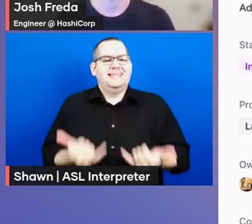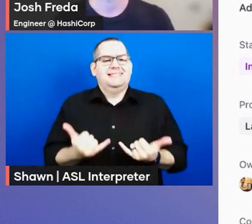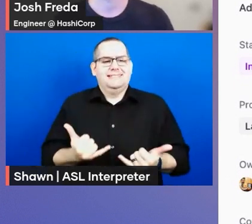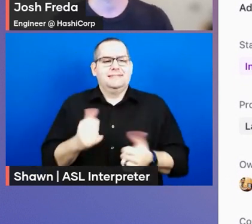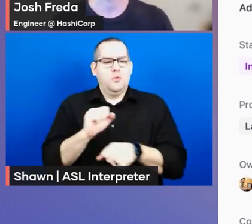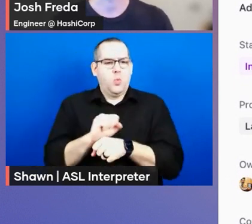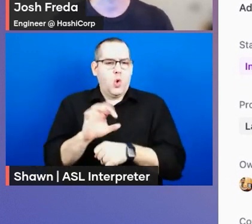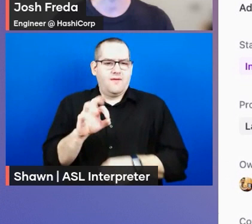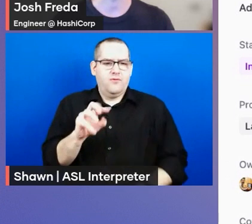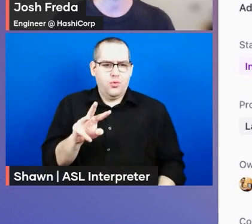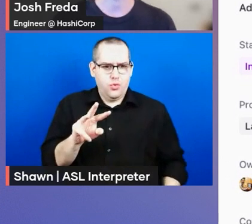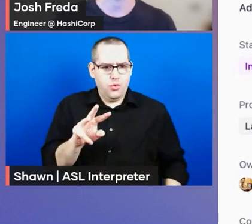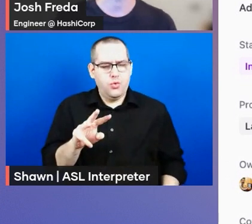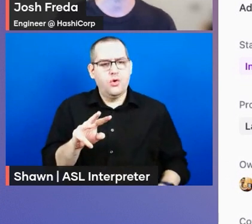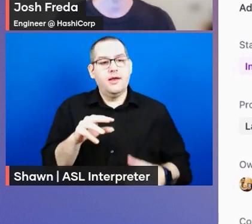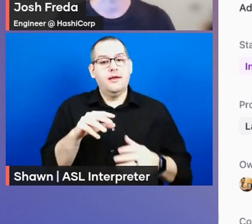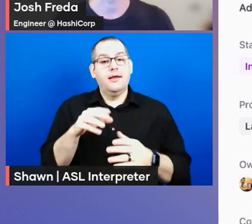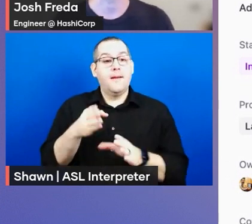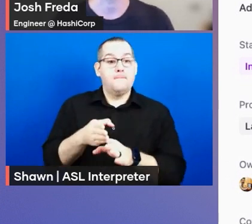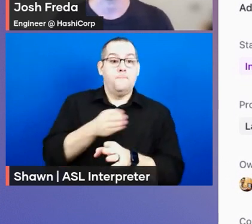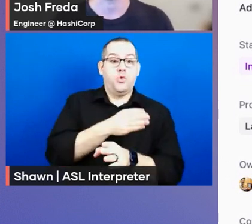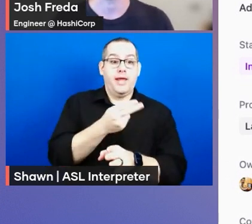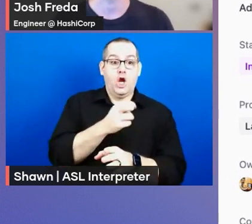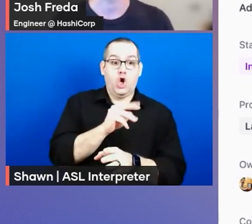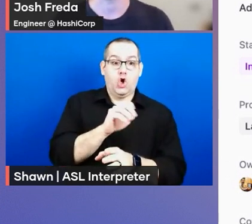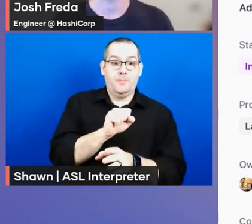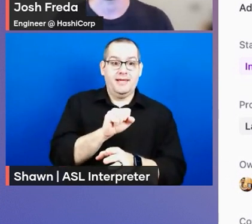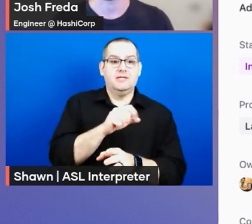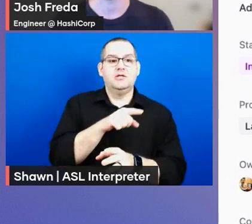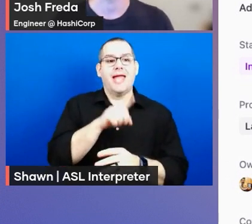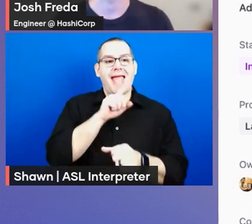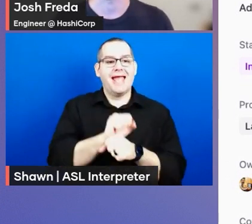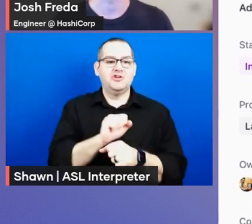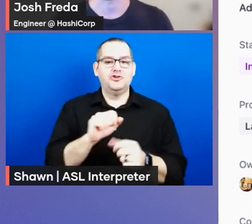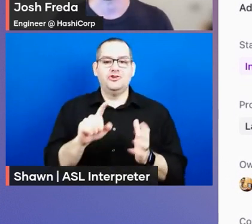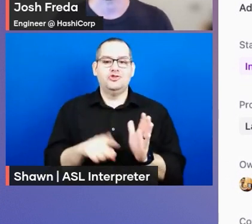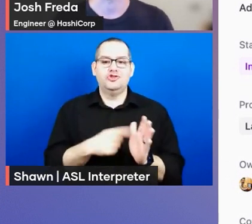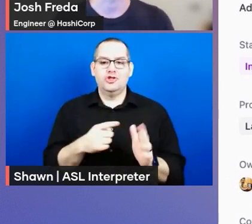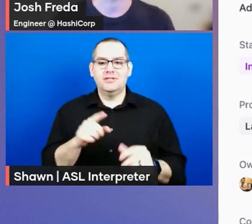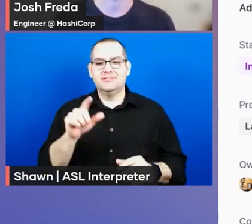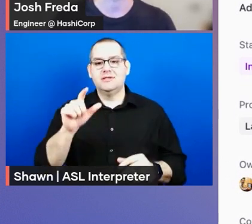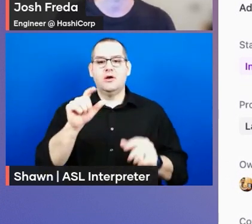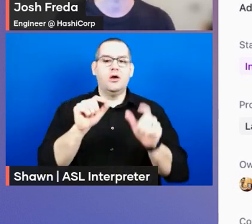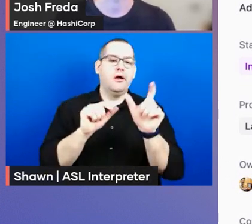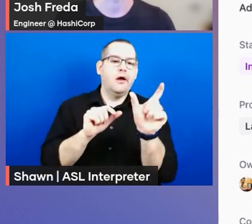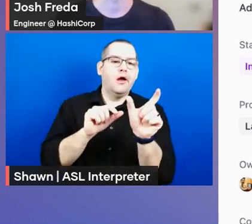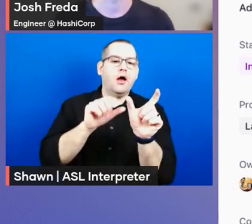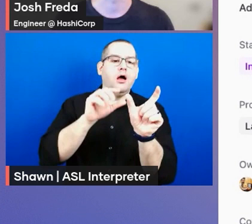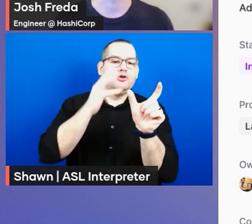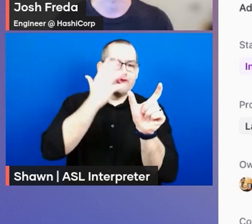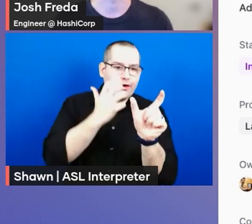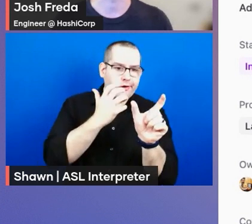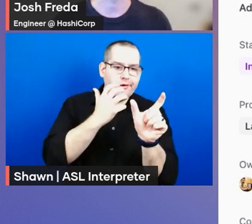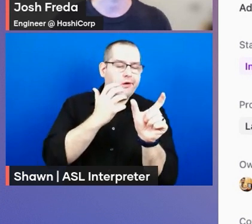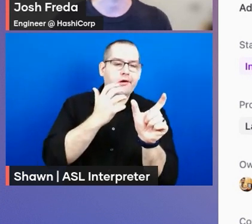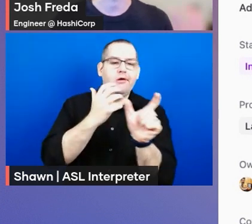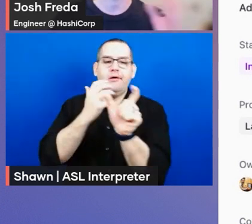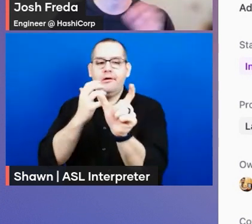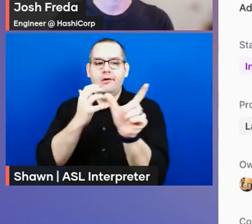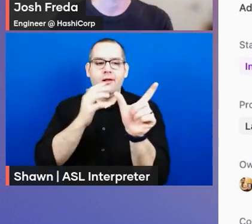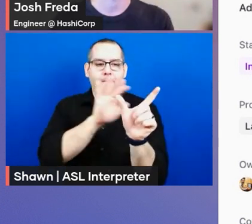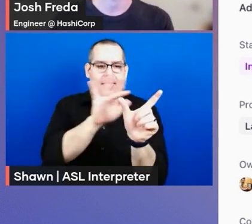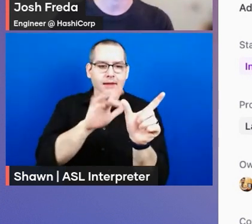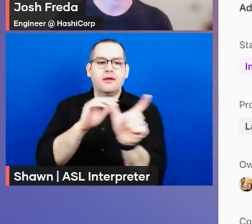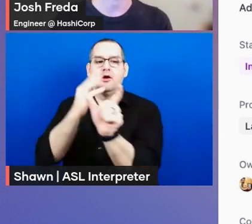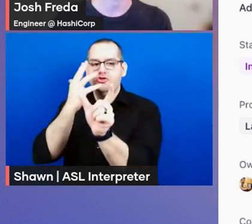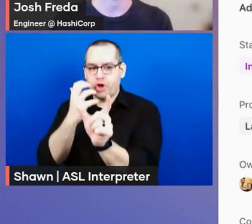like in the pre-Hermes world, you would actually, you know, just like unbold this and bold this, and that's how you would approve things. So now we have this